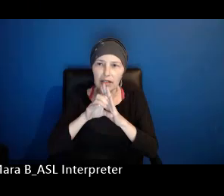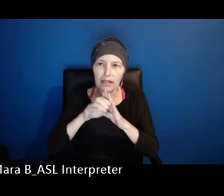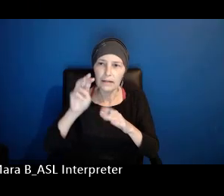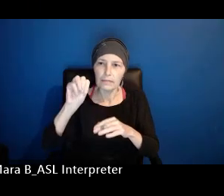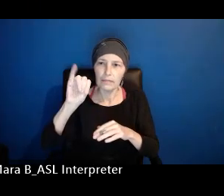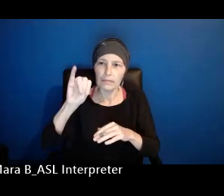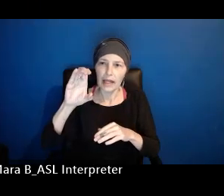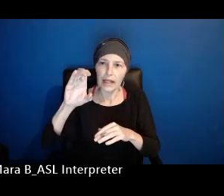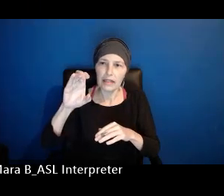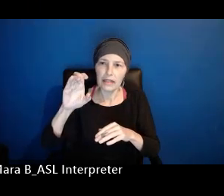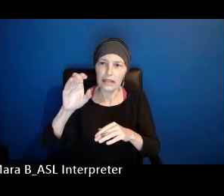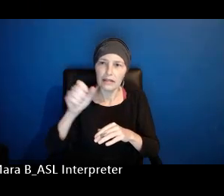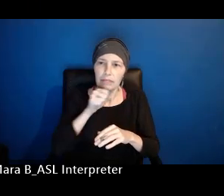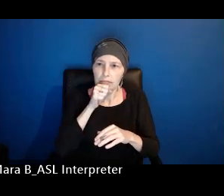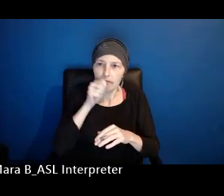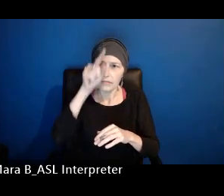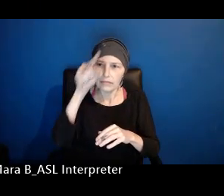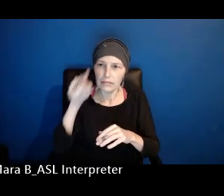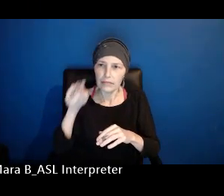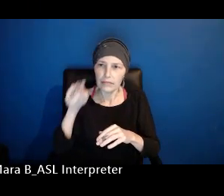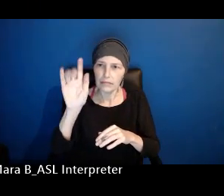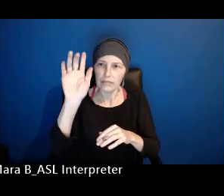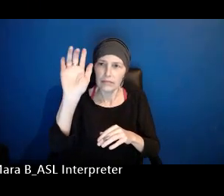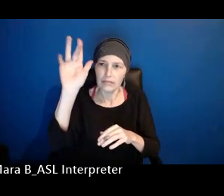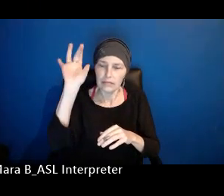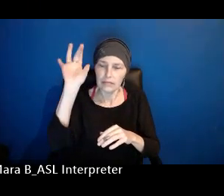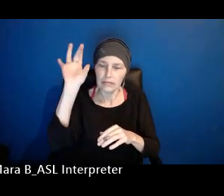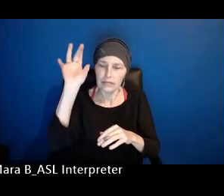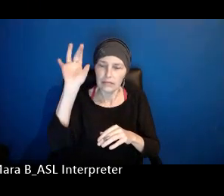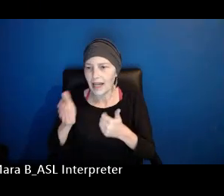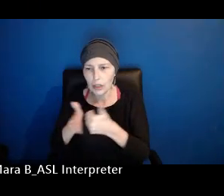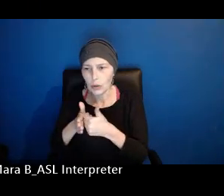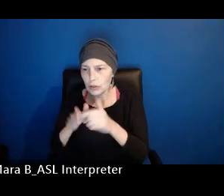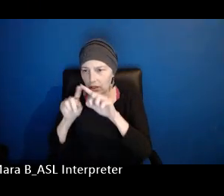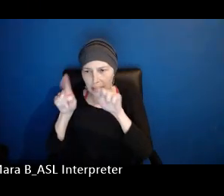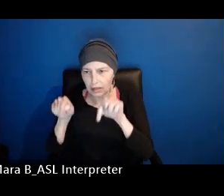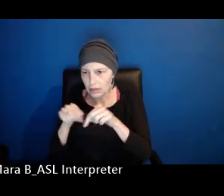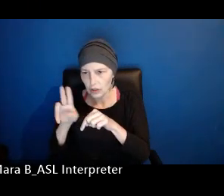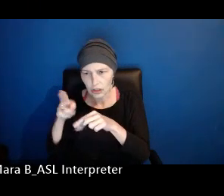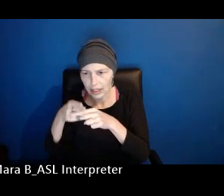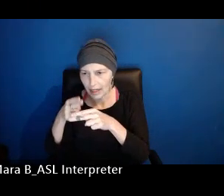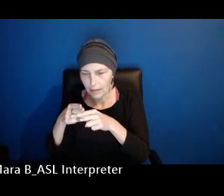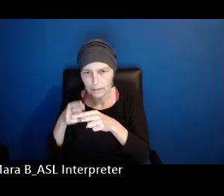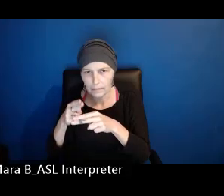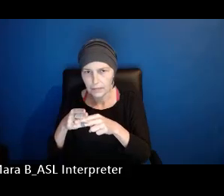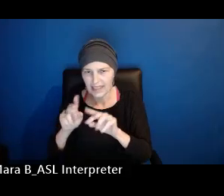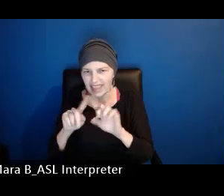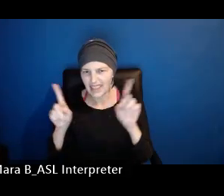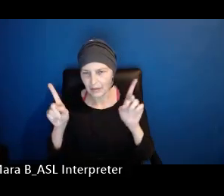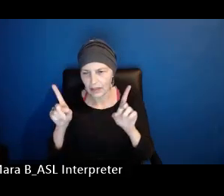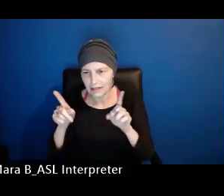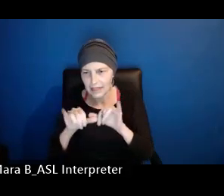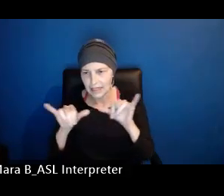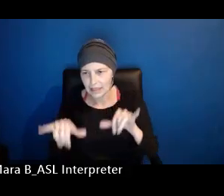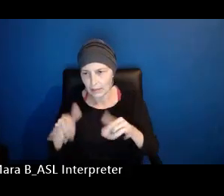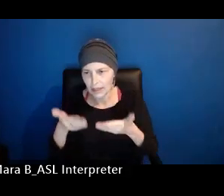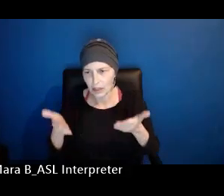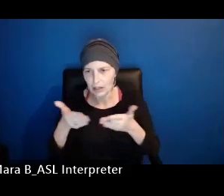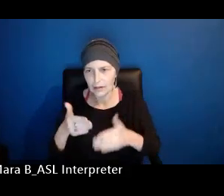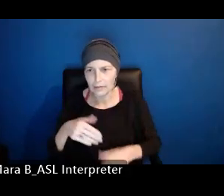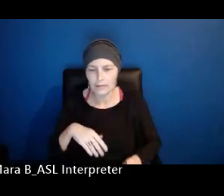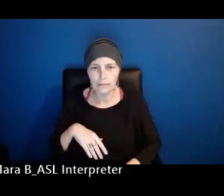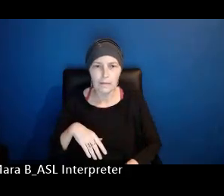the way this works is I call your name, we enable your microphone on our side, and then you just click on that button. We should be able to hear you. All